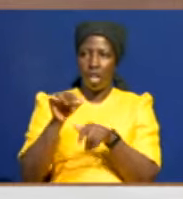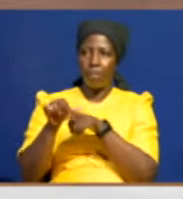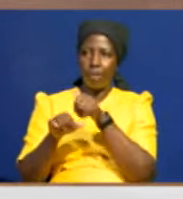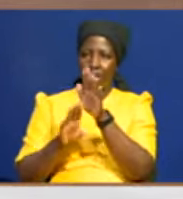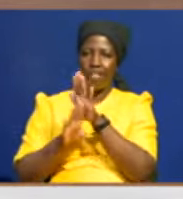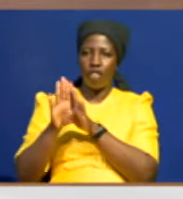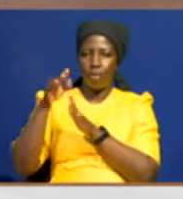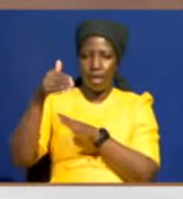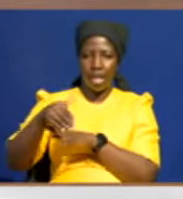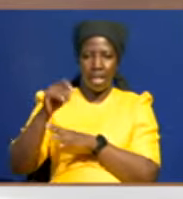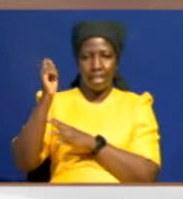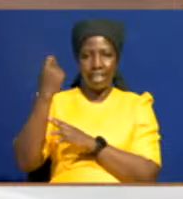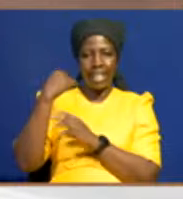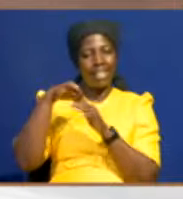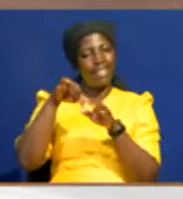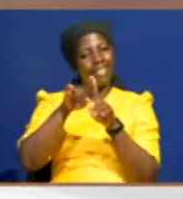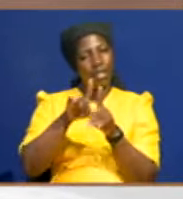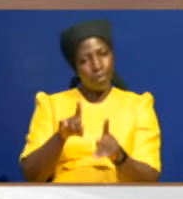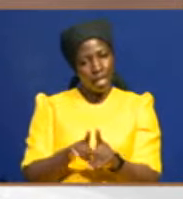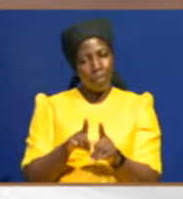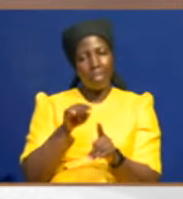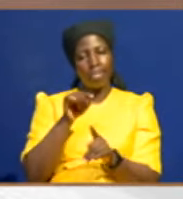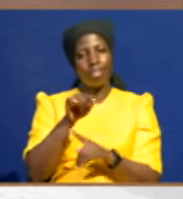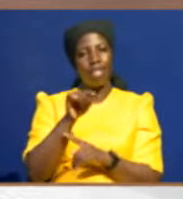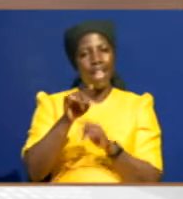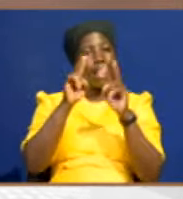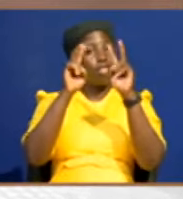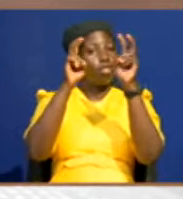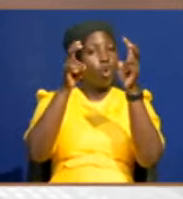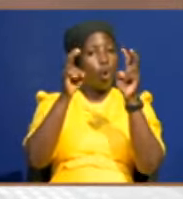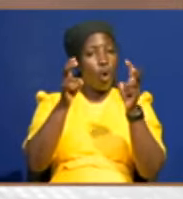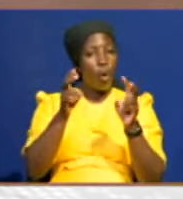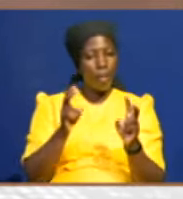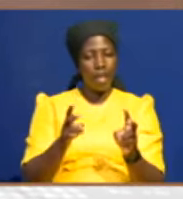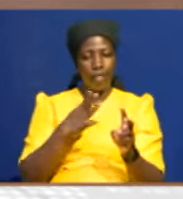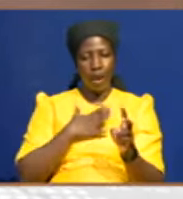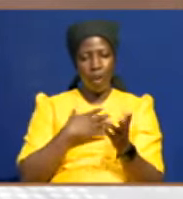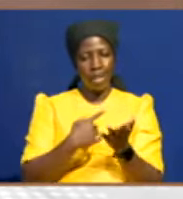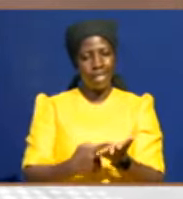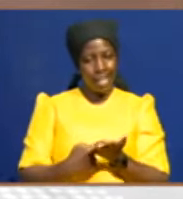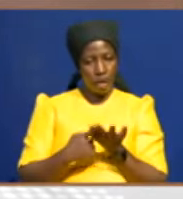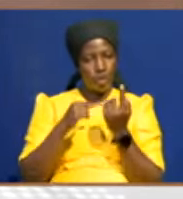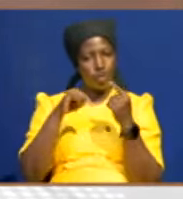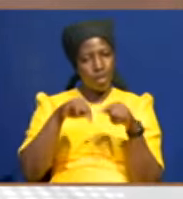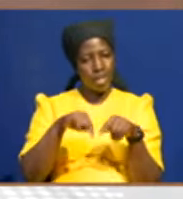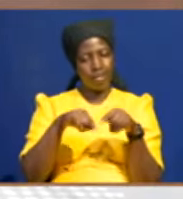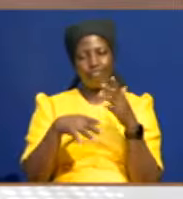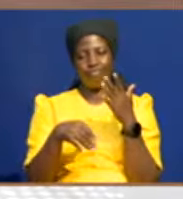in Kenya. And these were the topics of our discussion today as well.